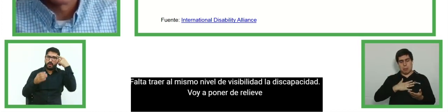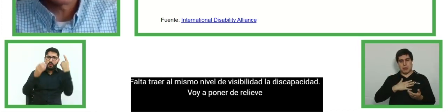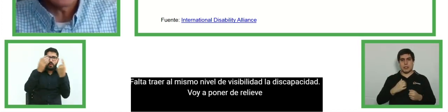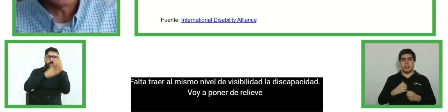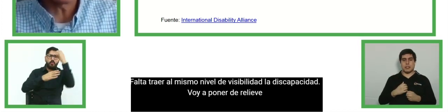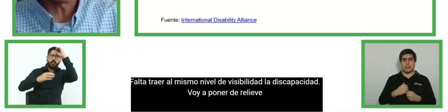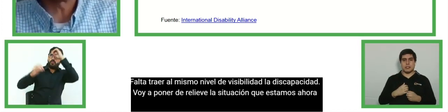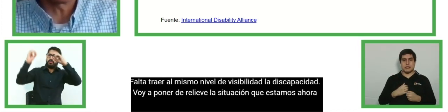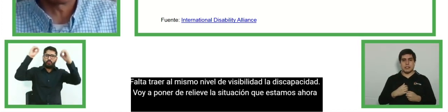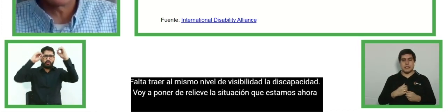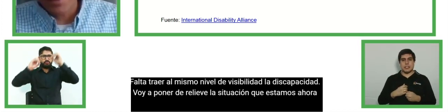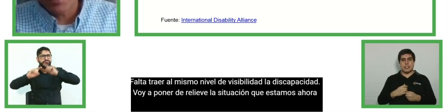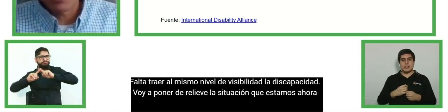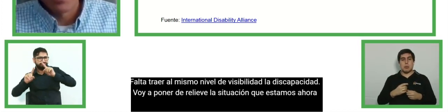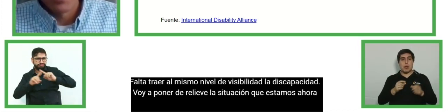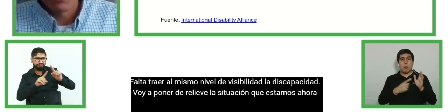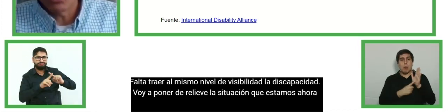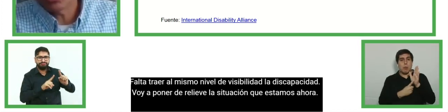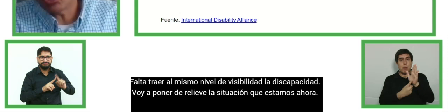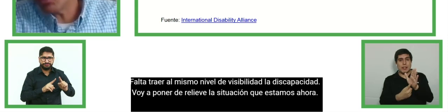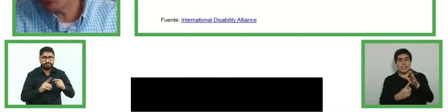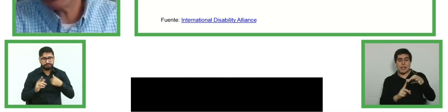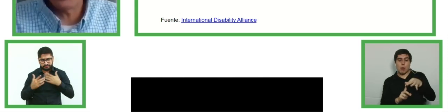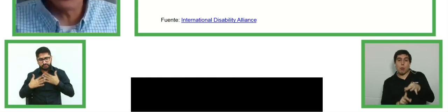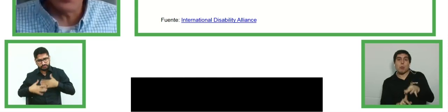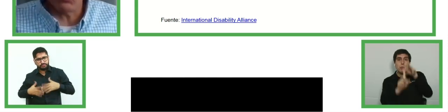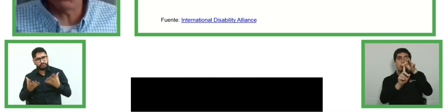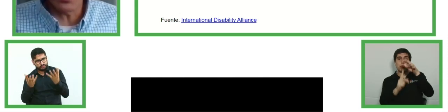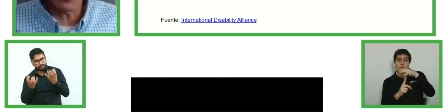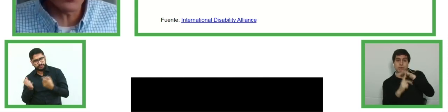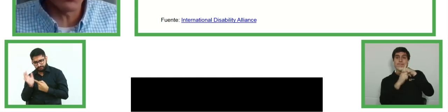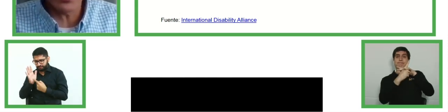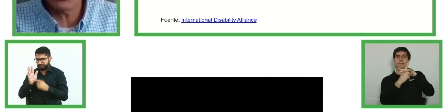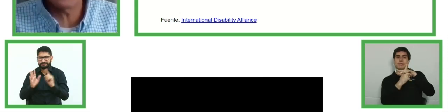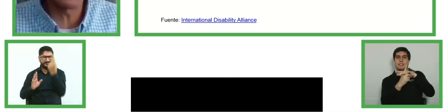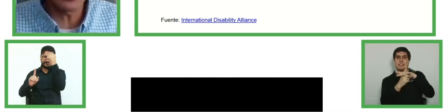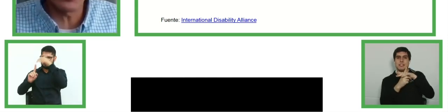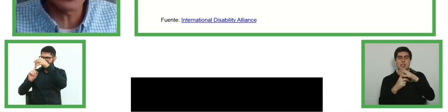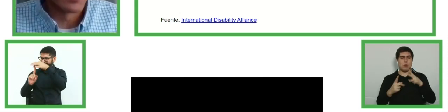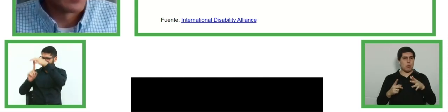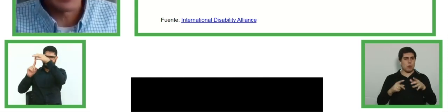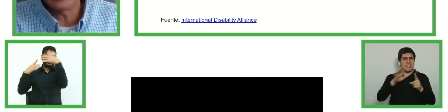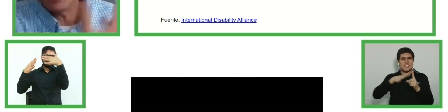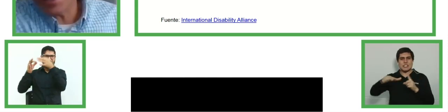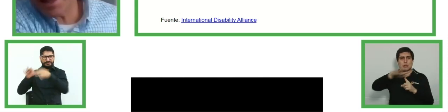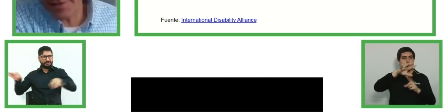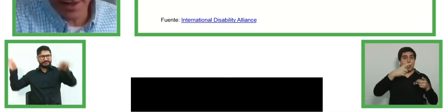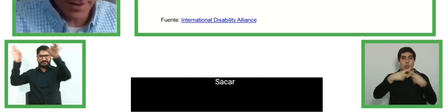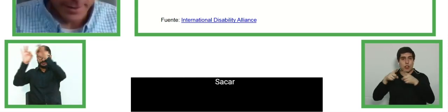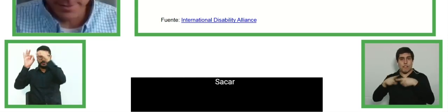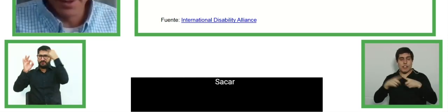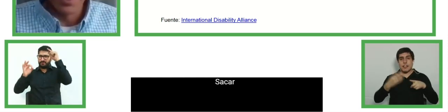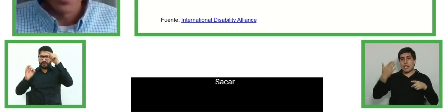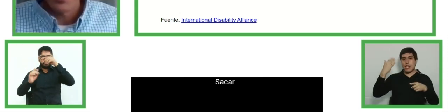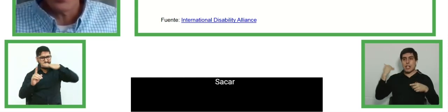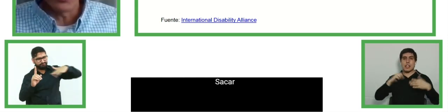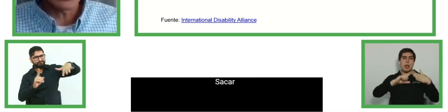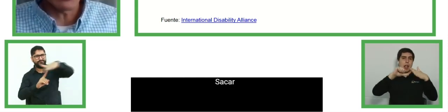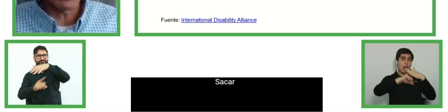surface a series of circumstances that were already there, underlying. They didn't